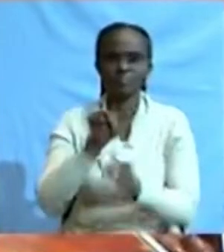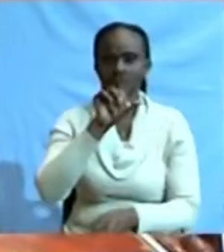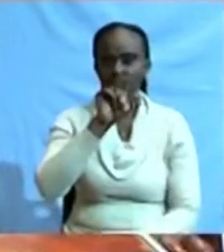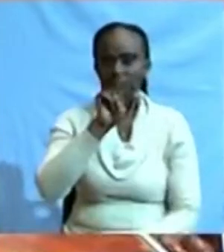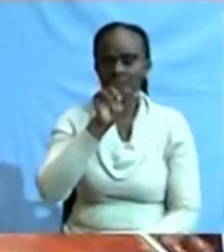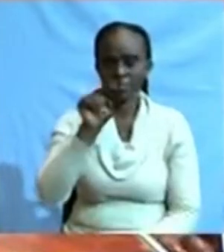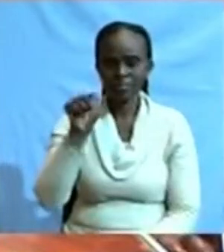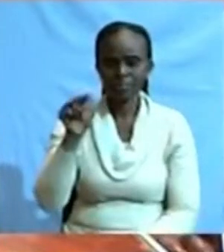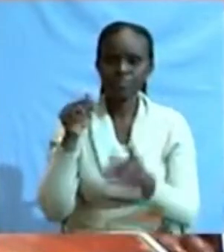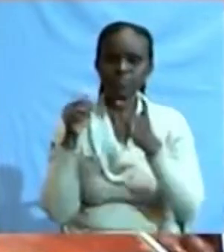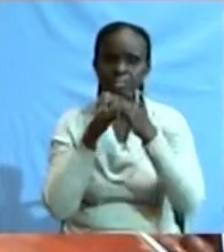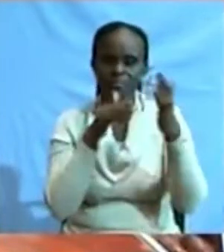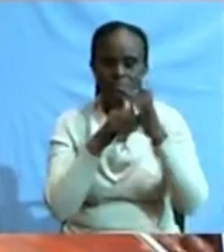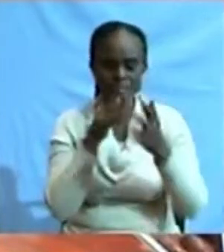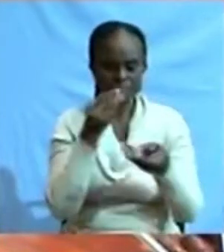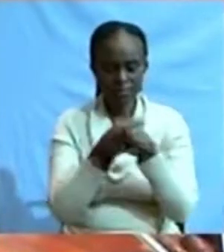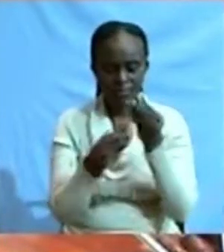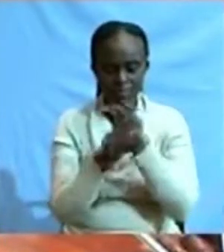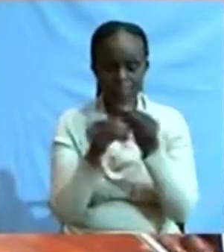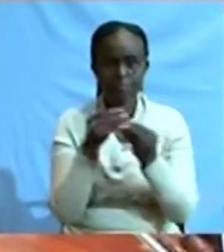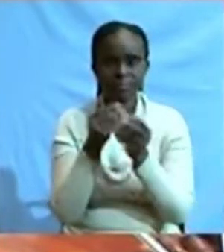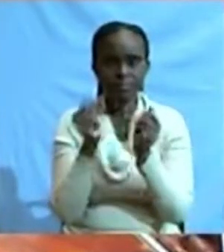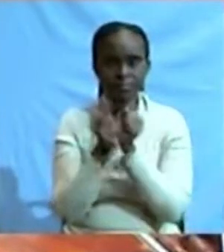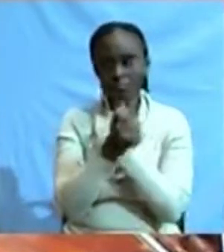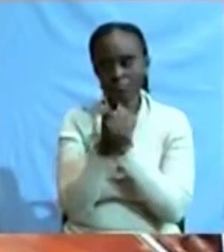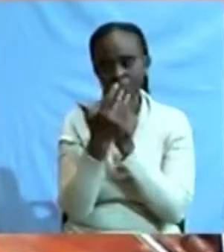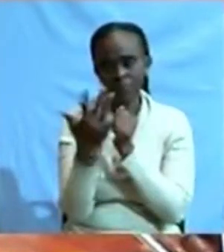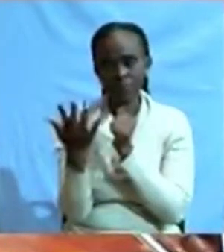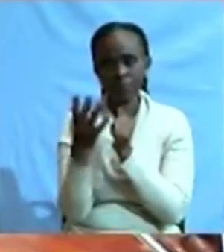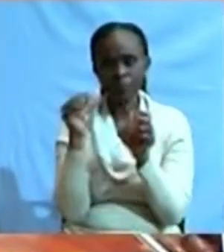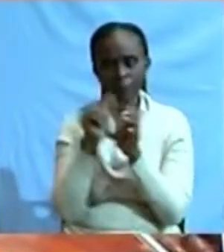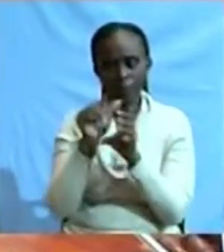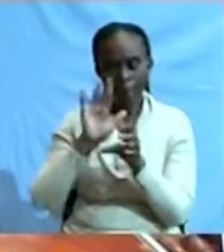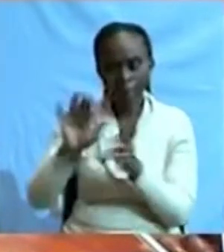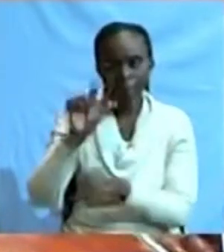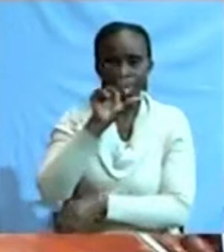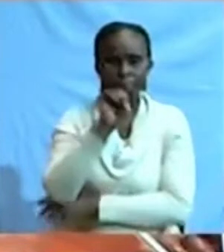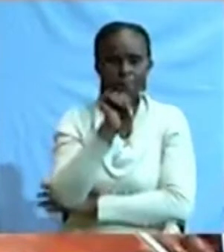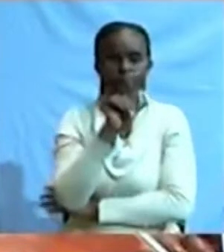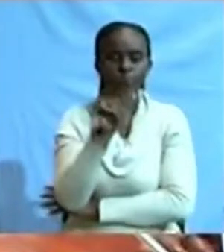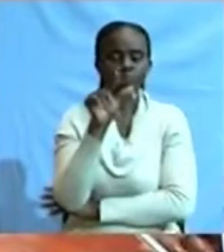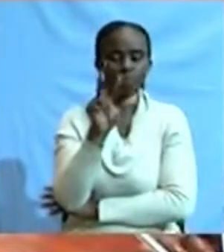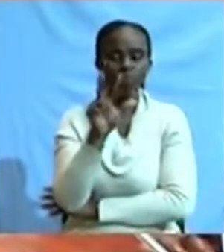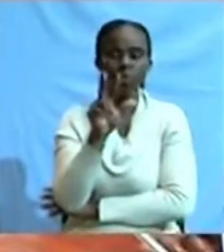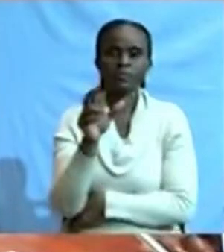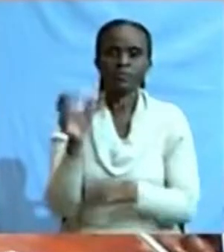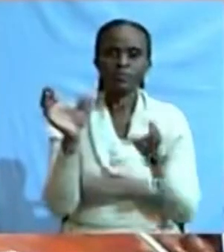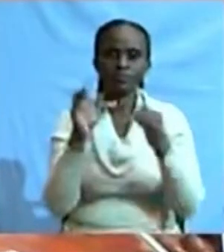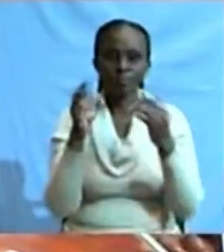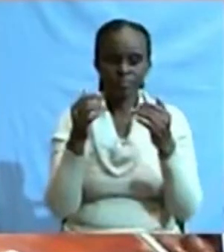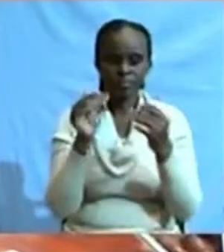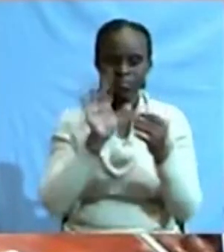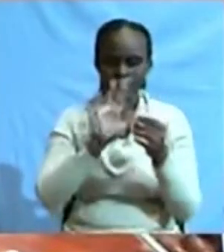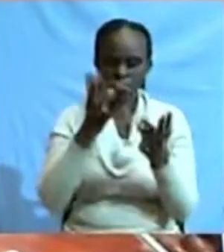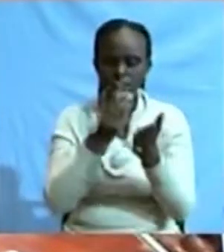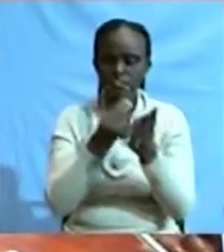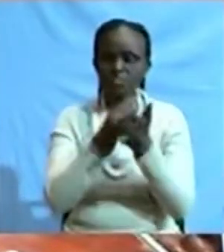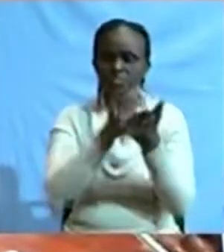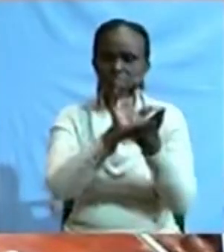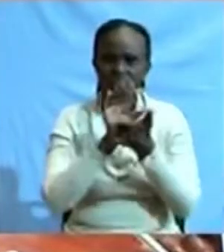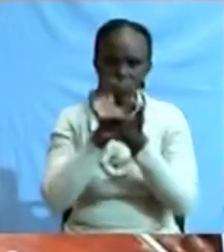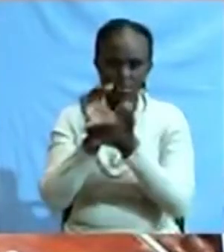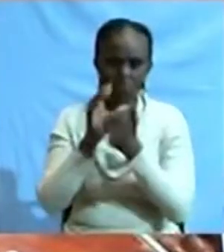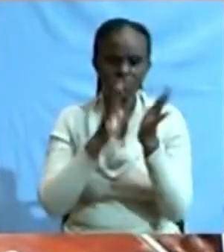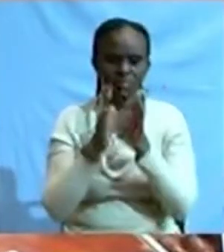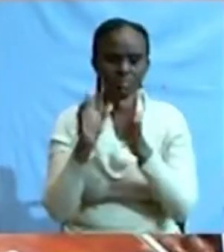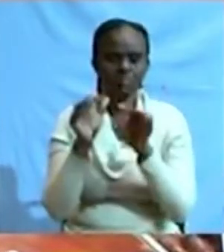2022 against the contribution arrears. In its 2023, the Council drew debt liquidation plans in